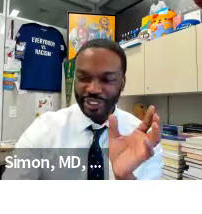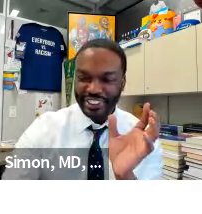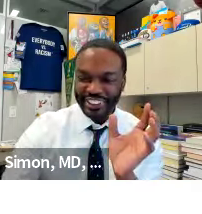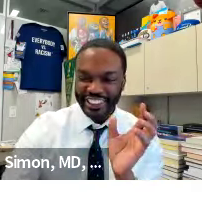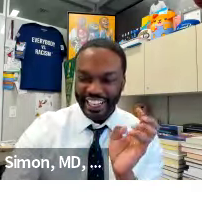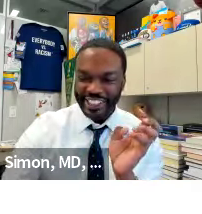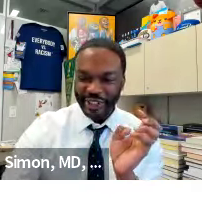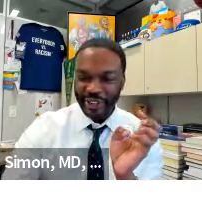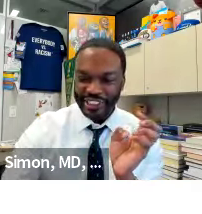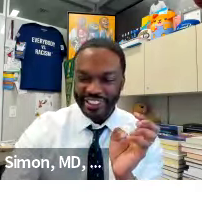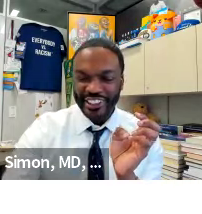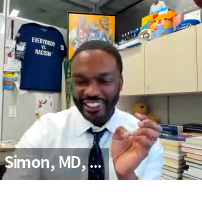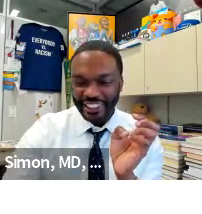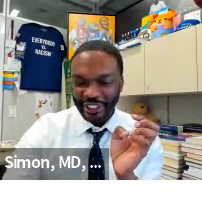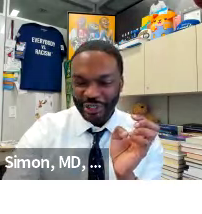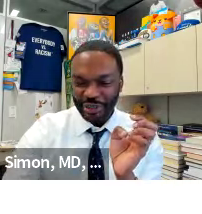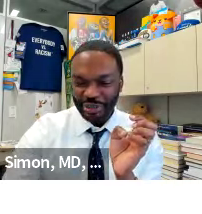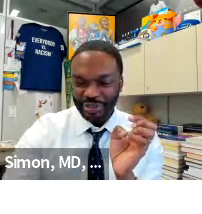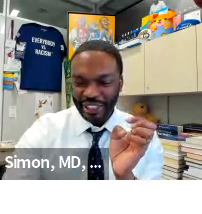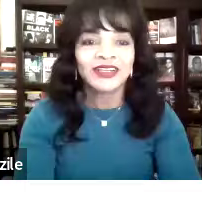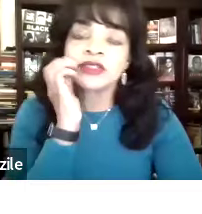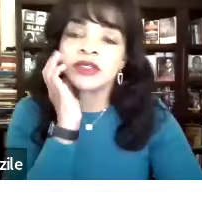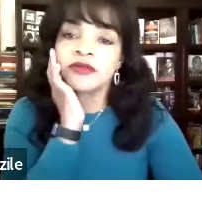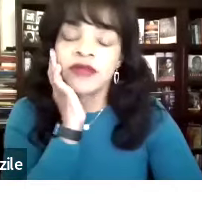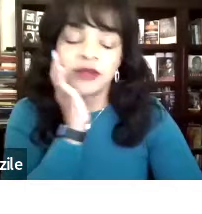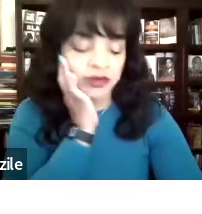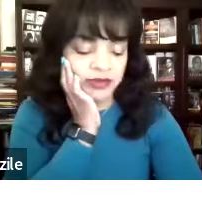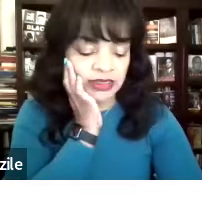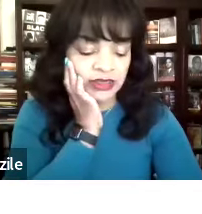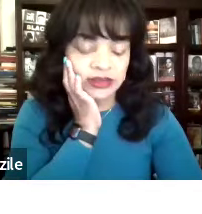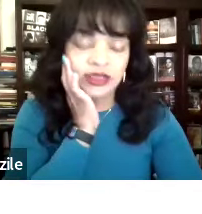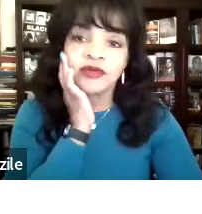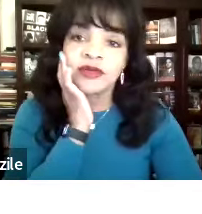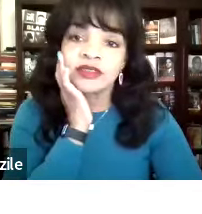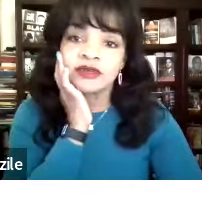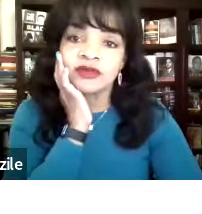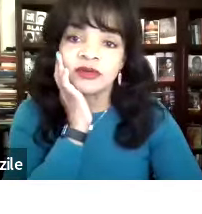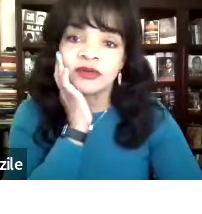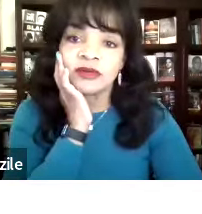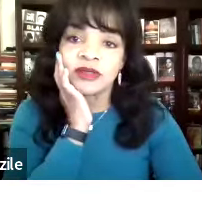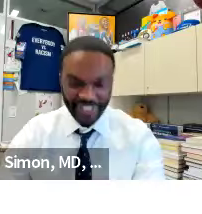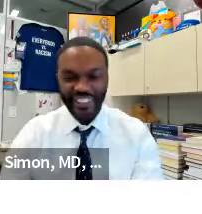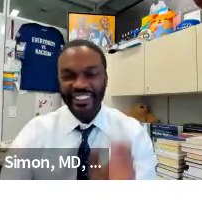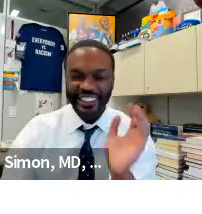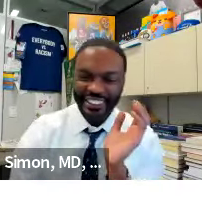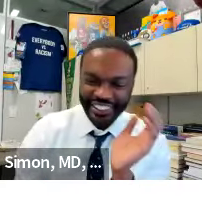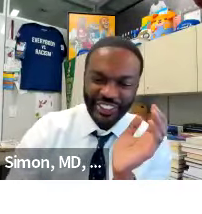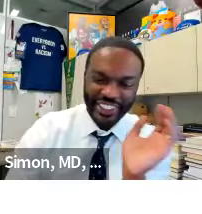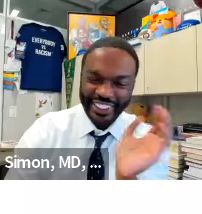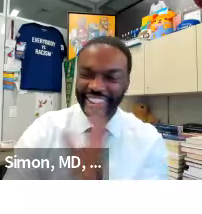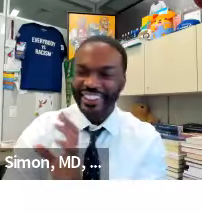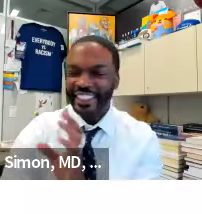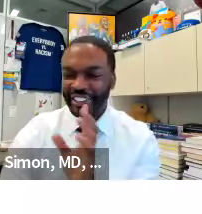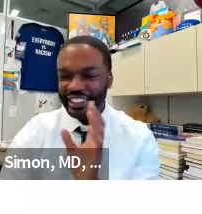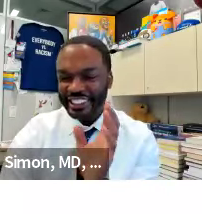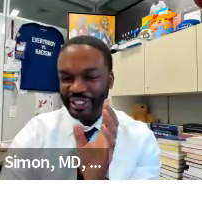come off mute to ask your question. Well, we were actually going to wrap up at 8 and have questions, so. Oh, yeah, wanna